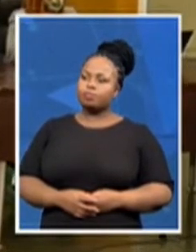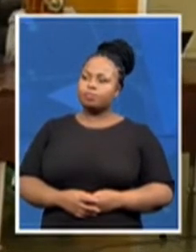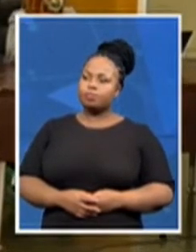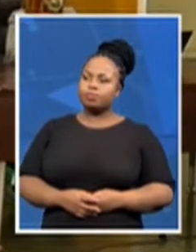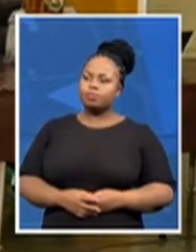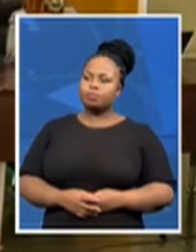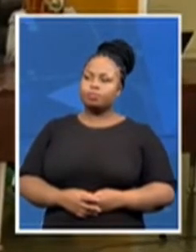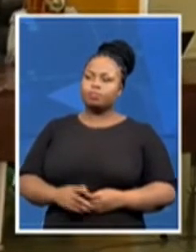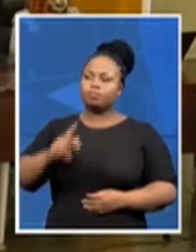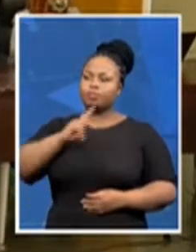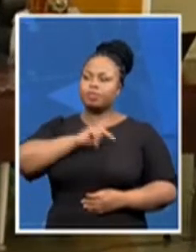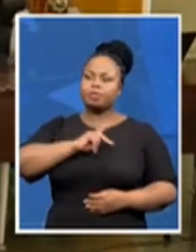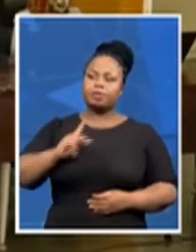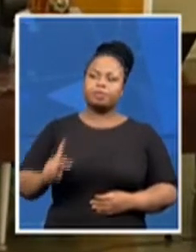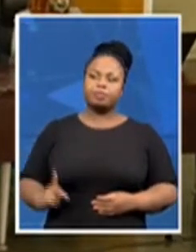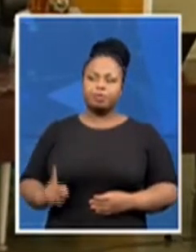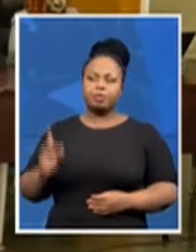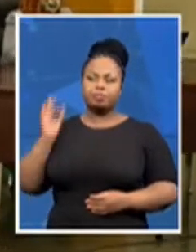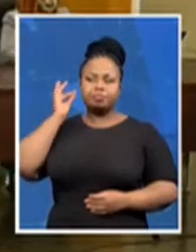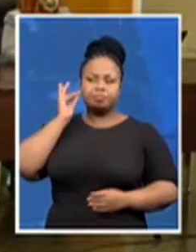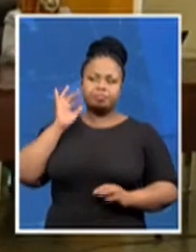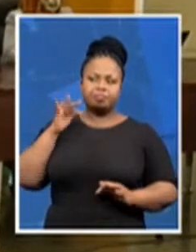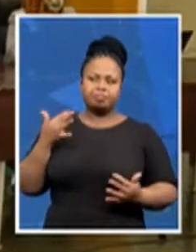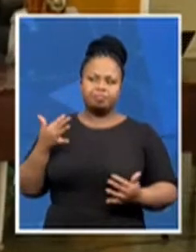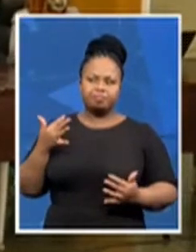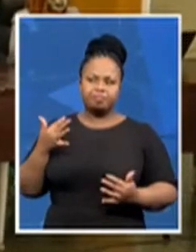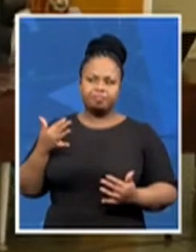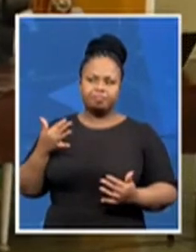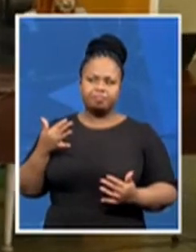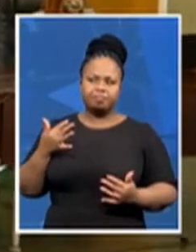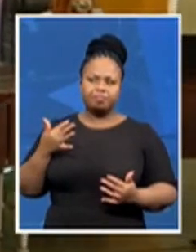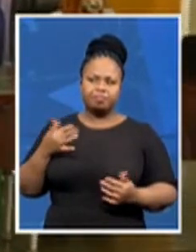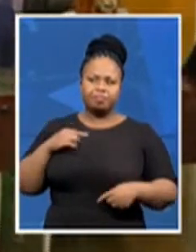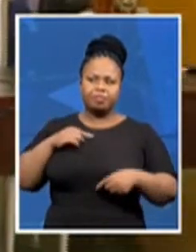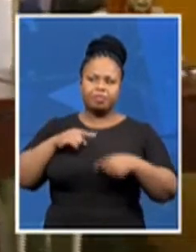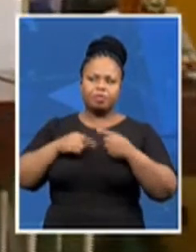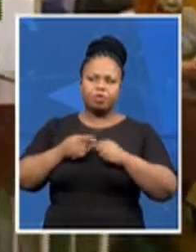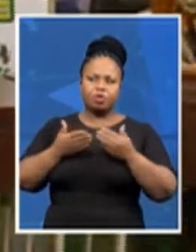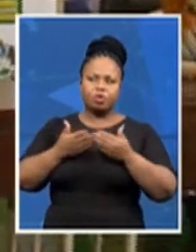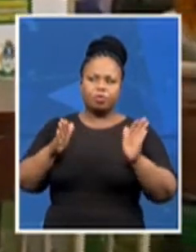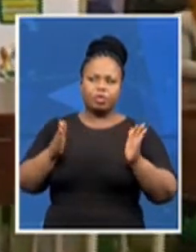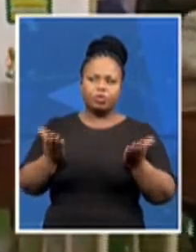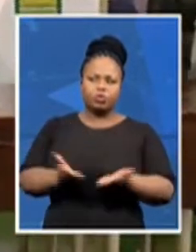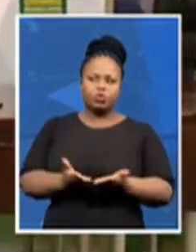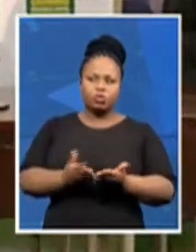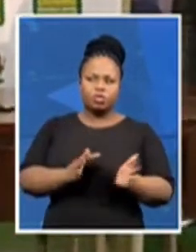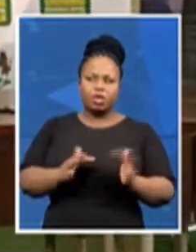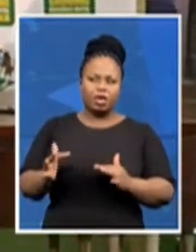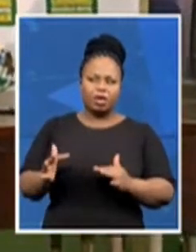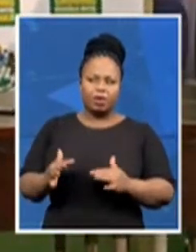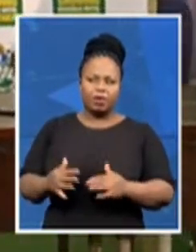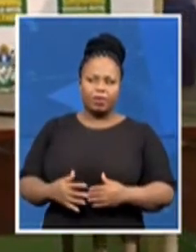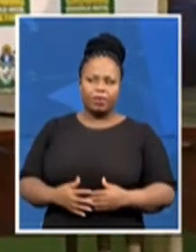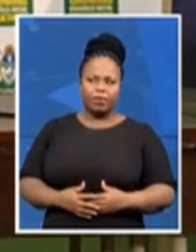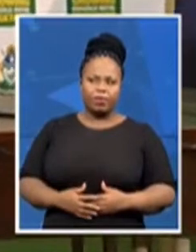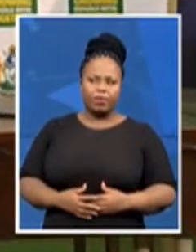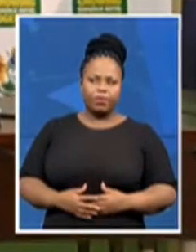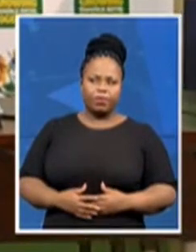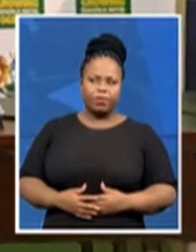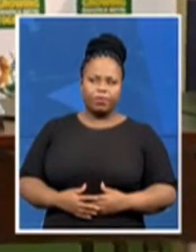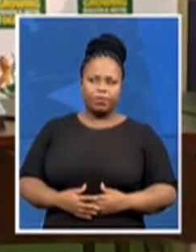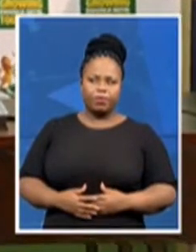reopening of schools. We spoke to the MEC last week and he had informed us that they're going to be